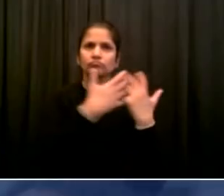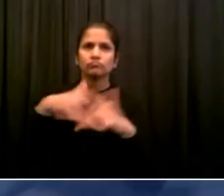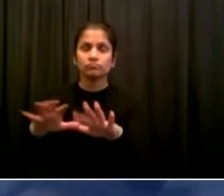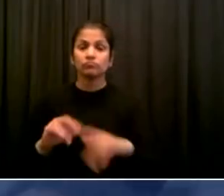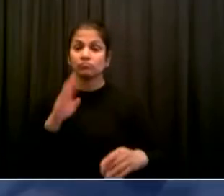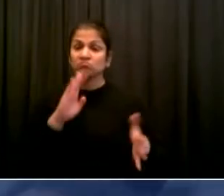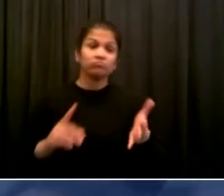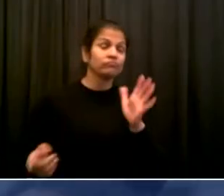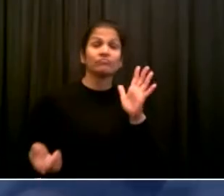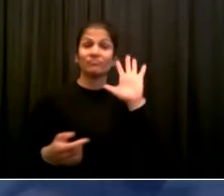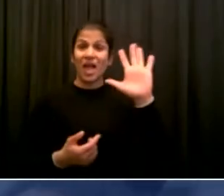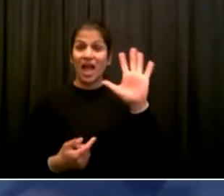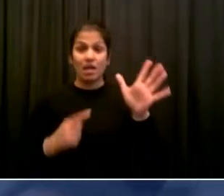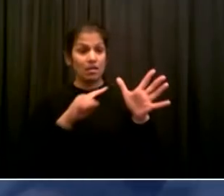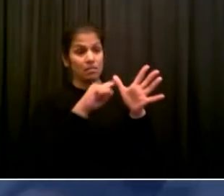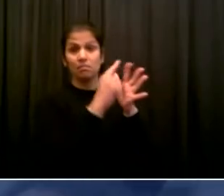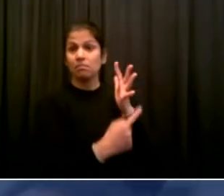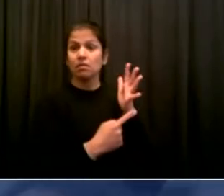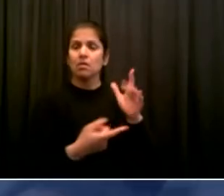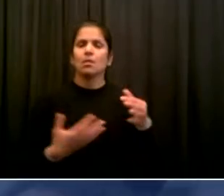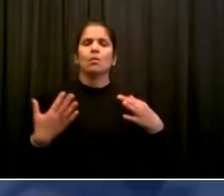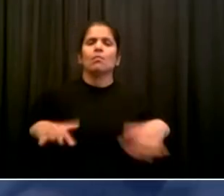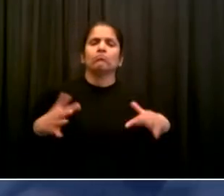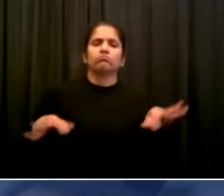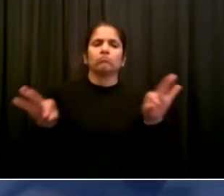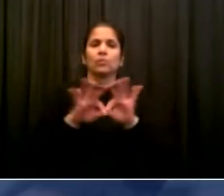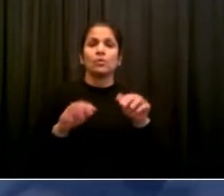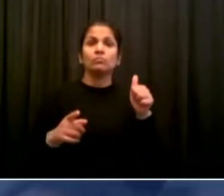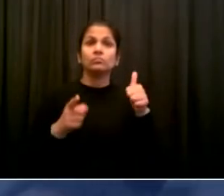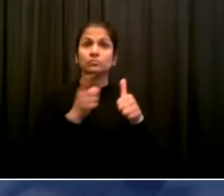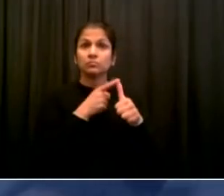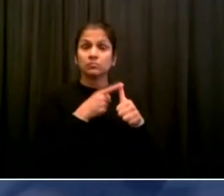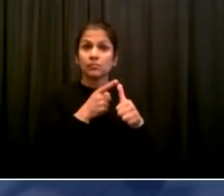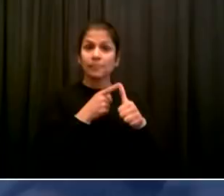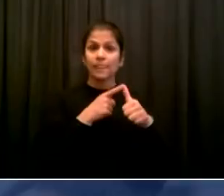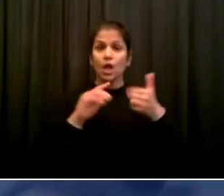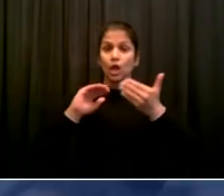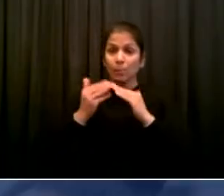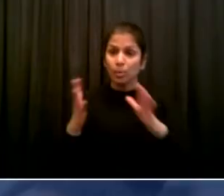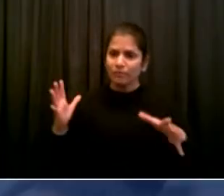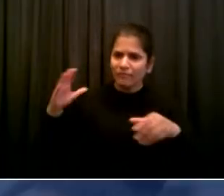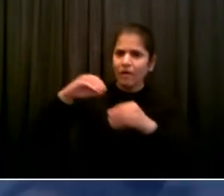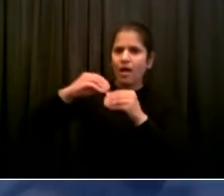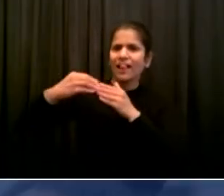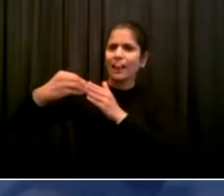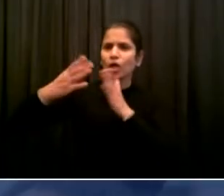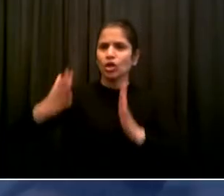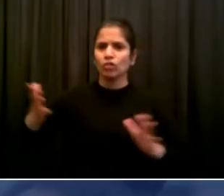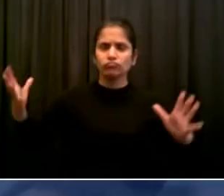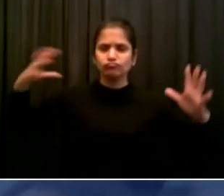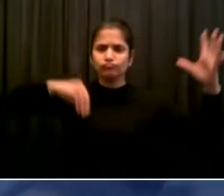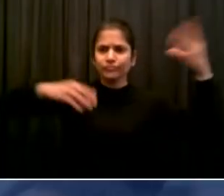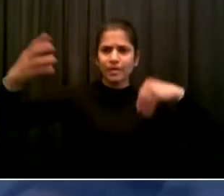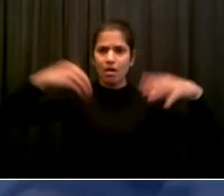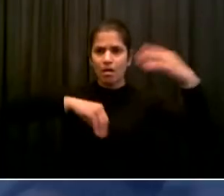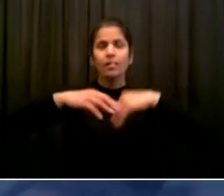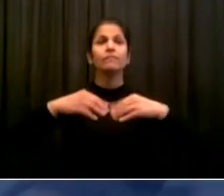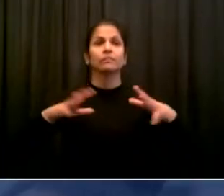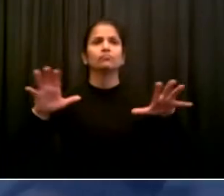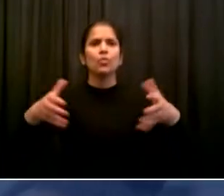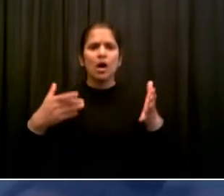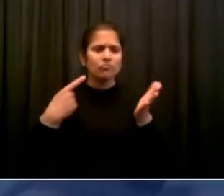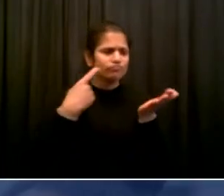report. And the community leaders who played such an important role really focused on ensuring these 5